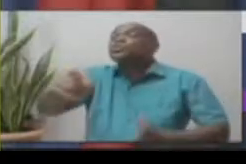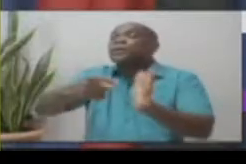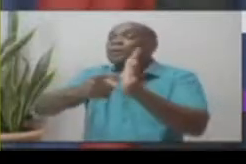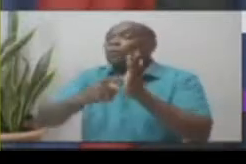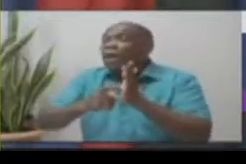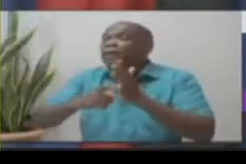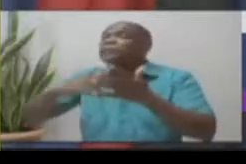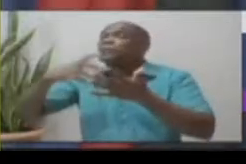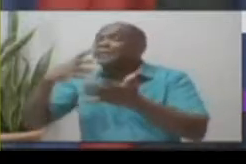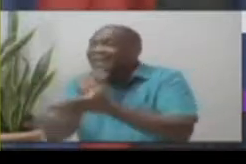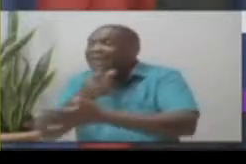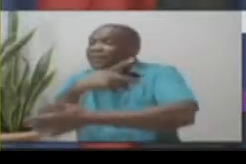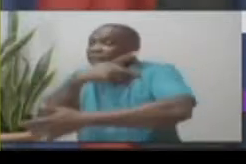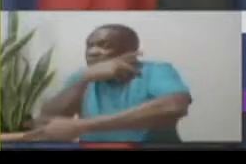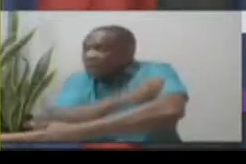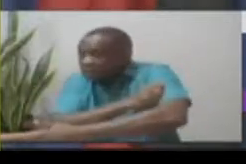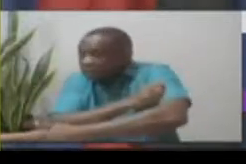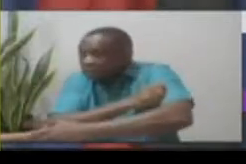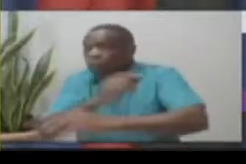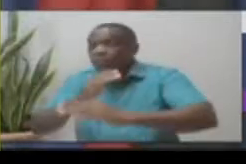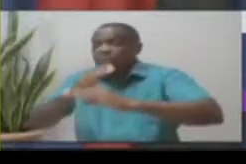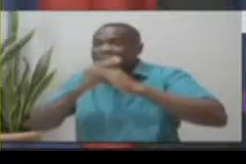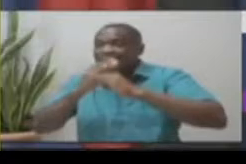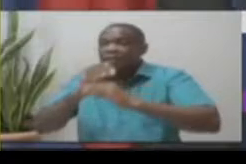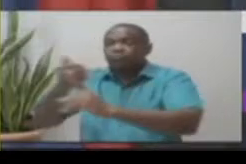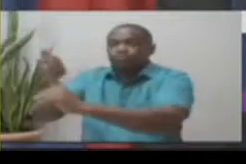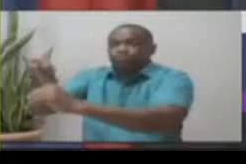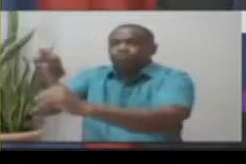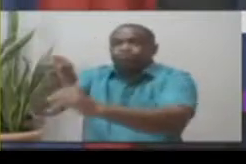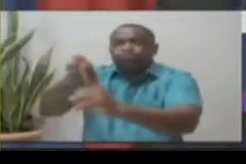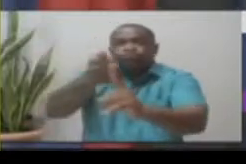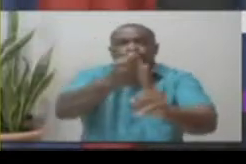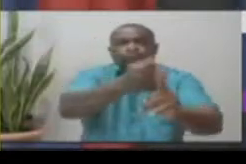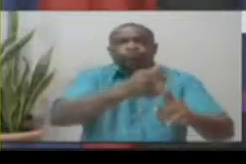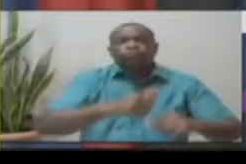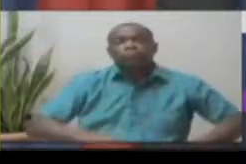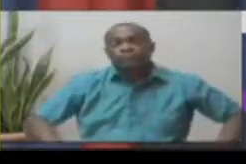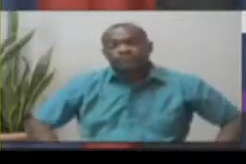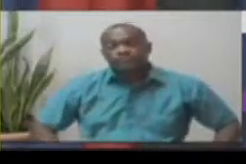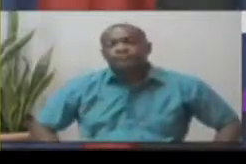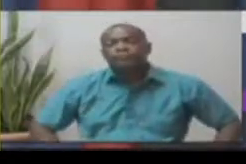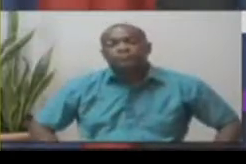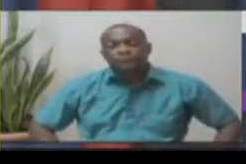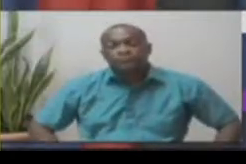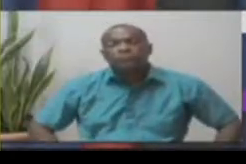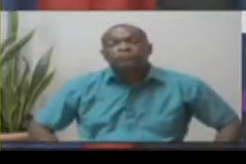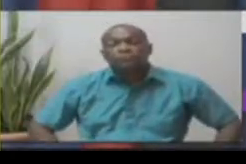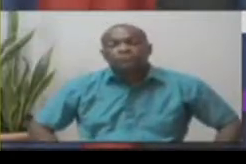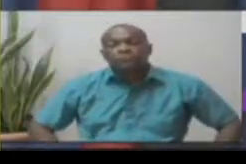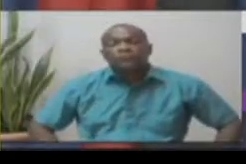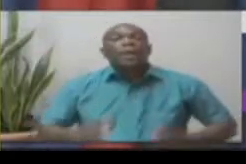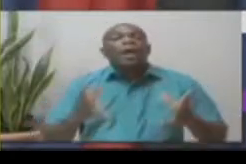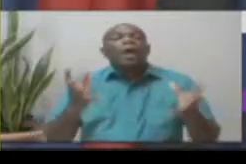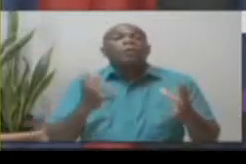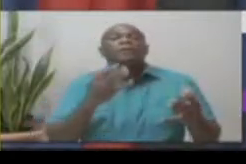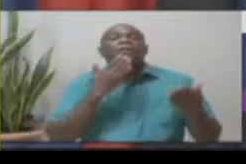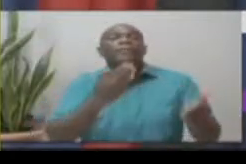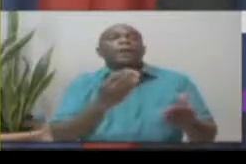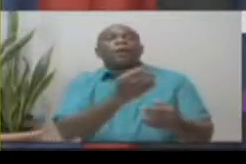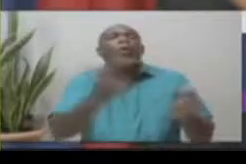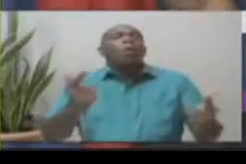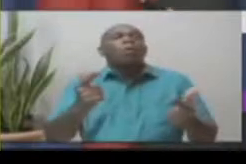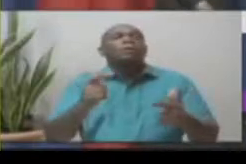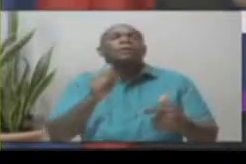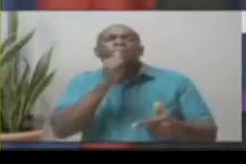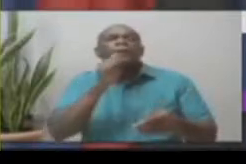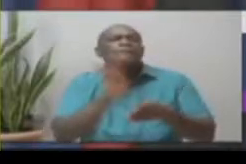protect itself on an individual basis. I want to thank all those volunteers from the private sector who have been working